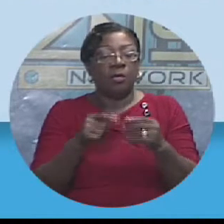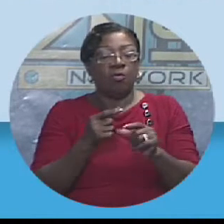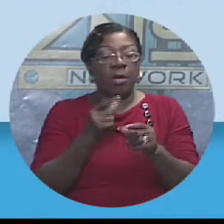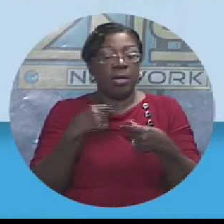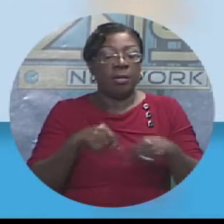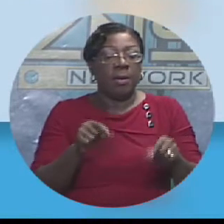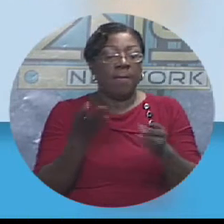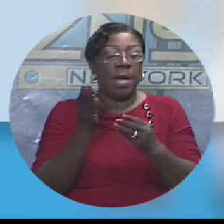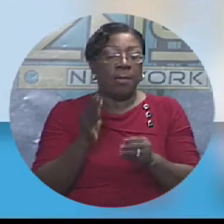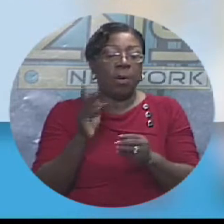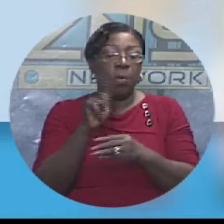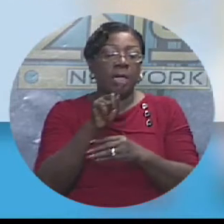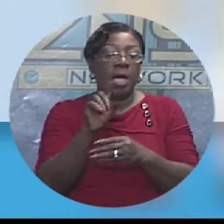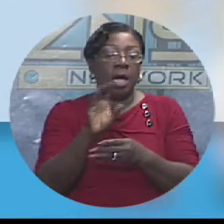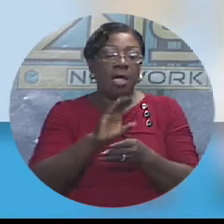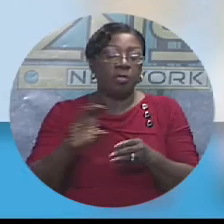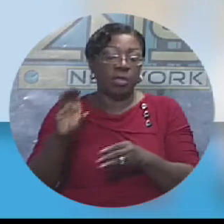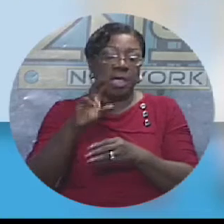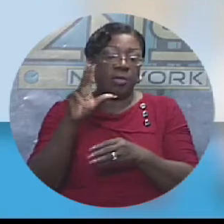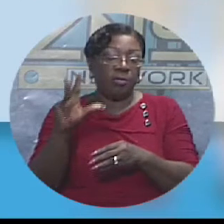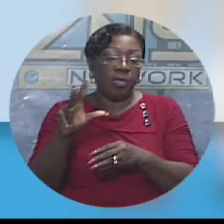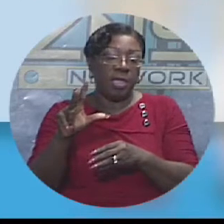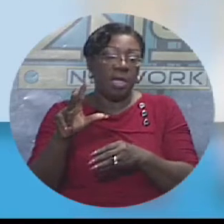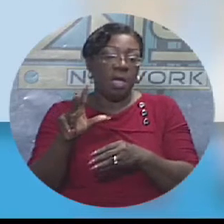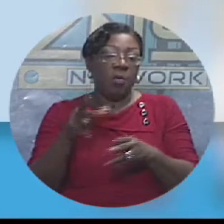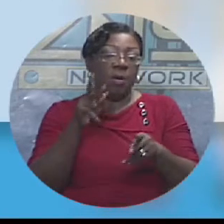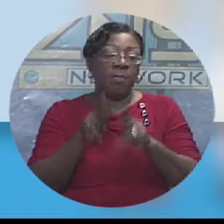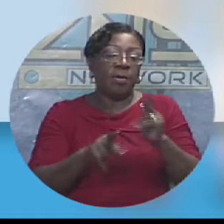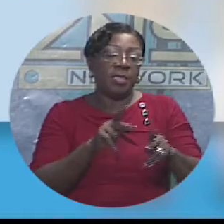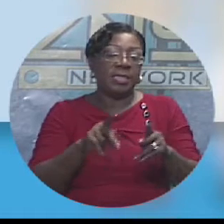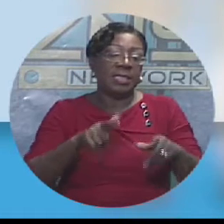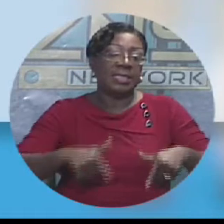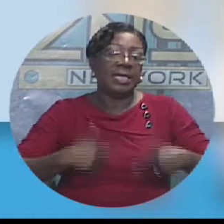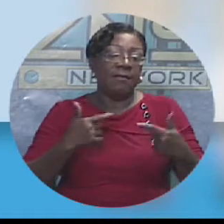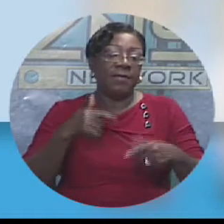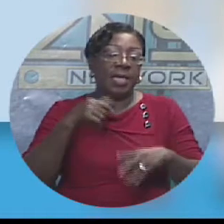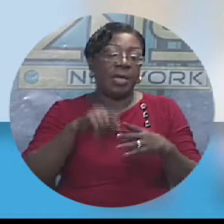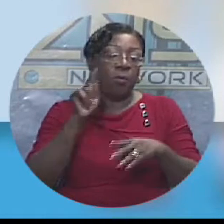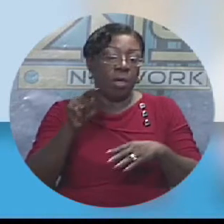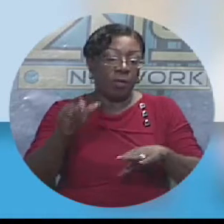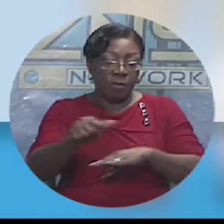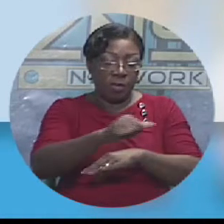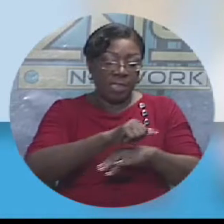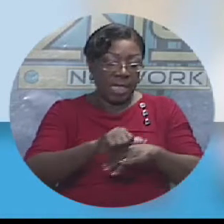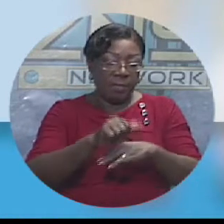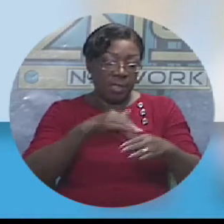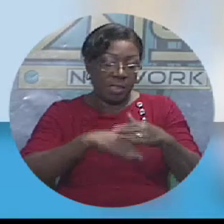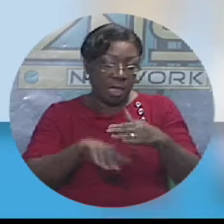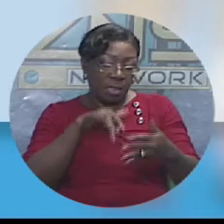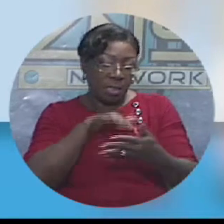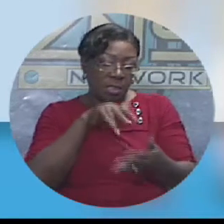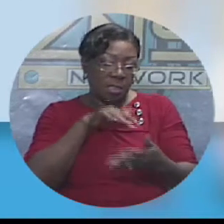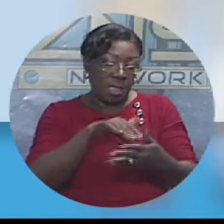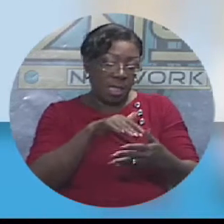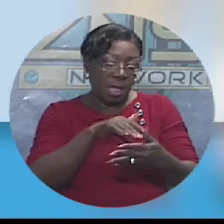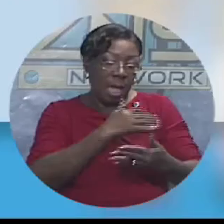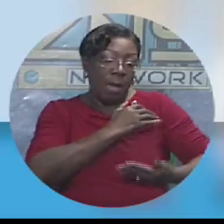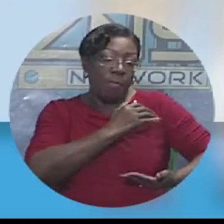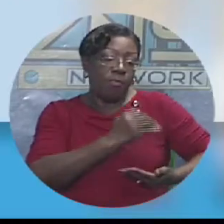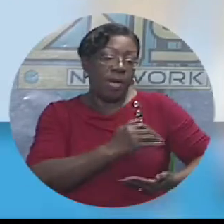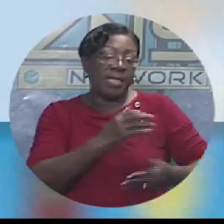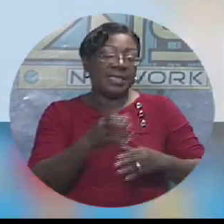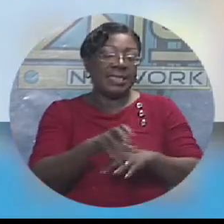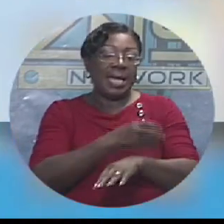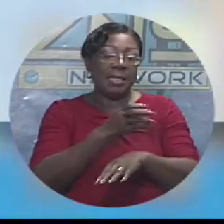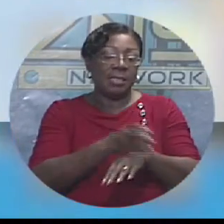Bahama, 103 of them were residents living in one of the communities under the study. Breast cancer and prostate cancer